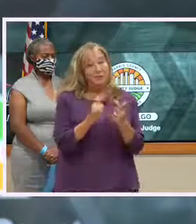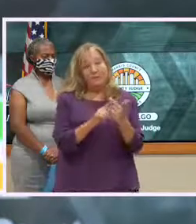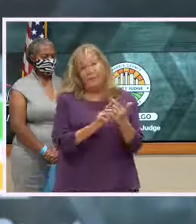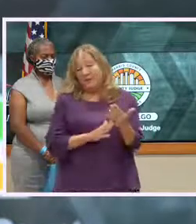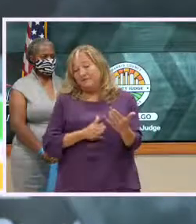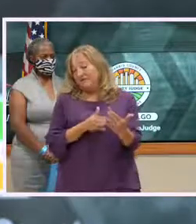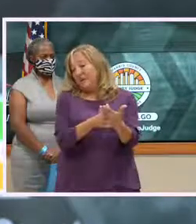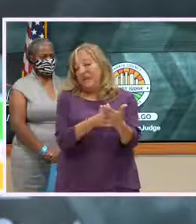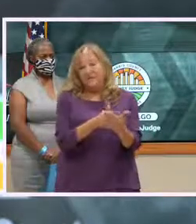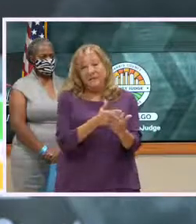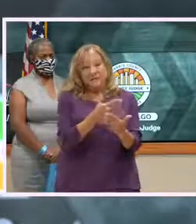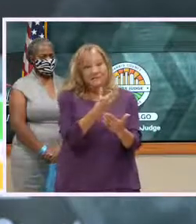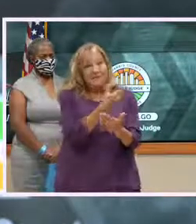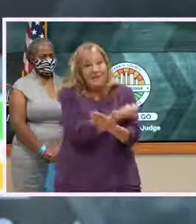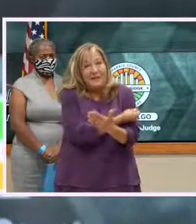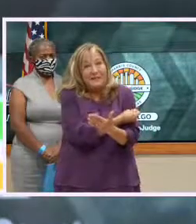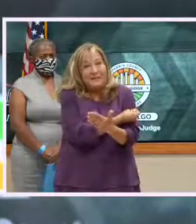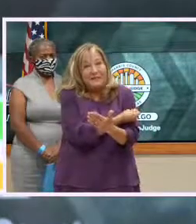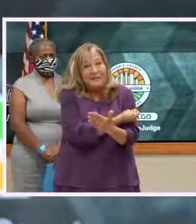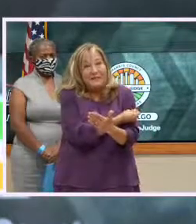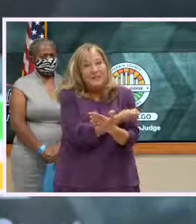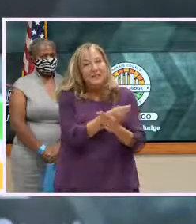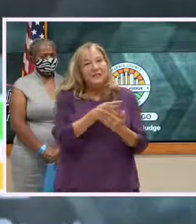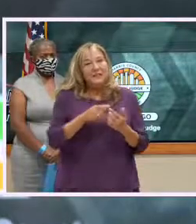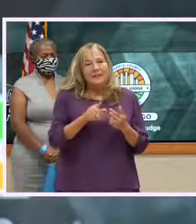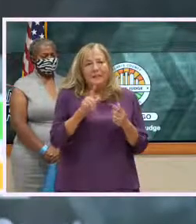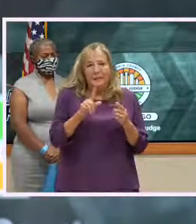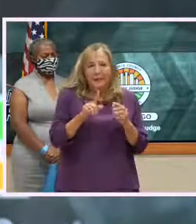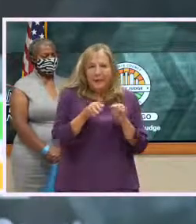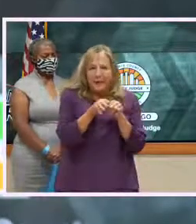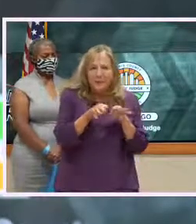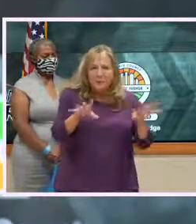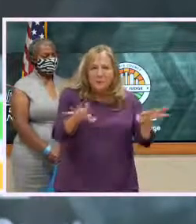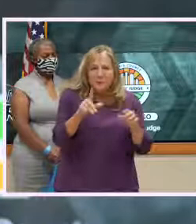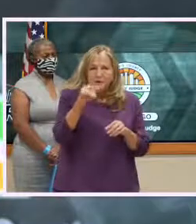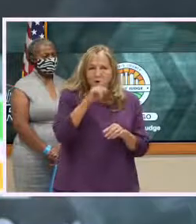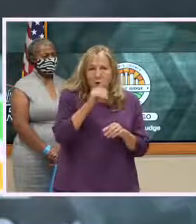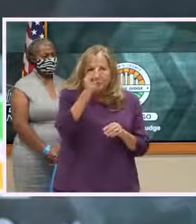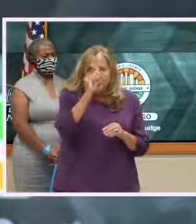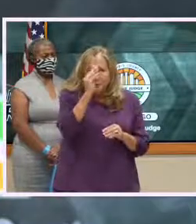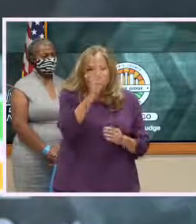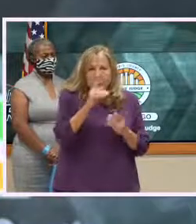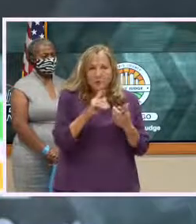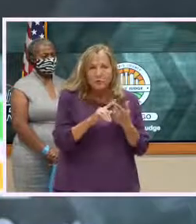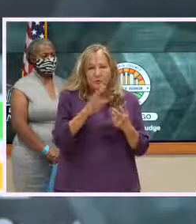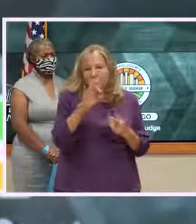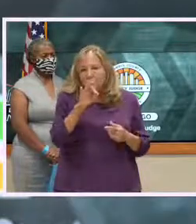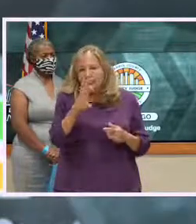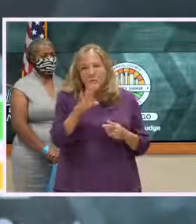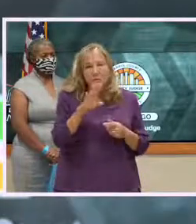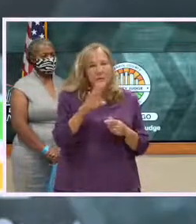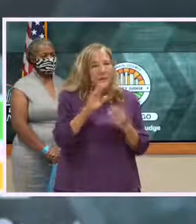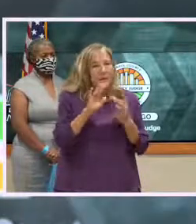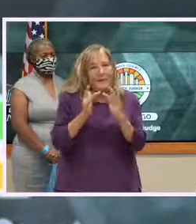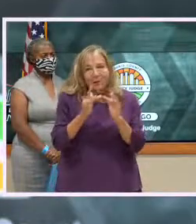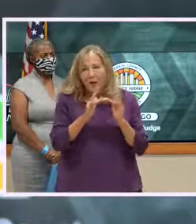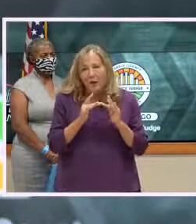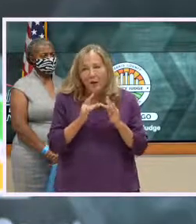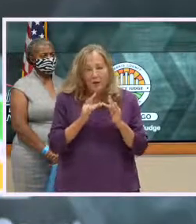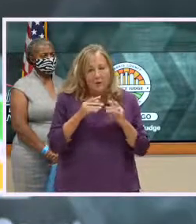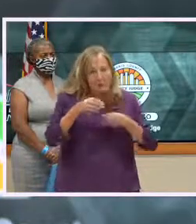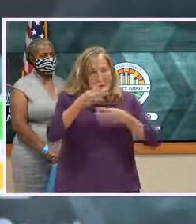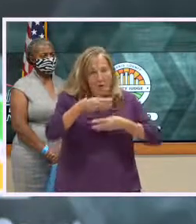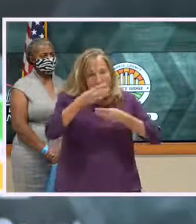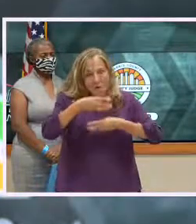misinformation, which is really disinformation, deliberate intent, is dominating the internet. So right now, if you do internet searches, or if